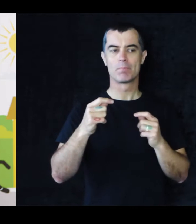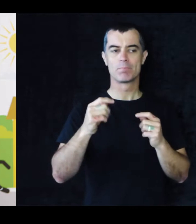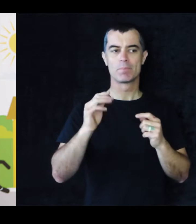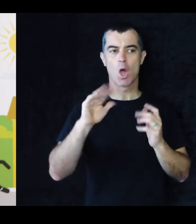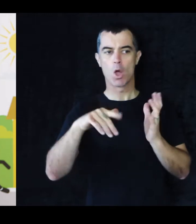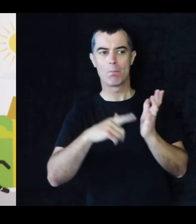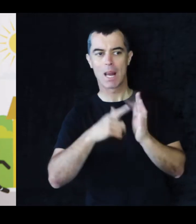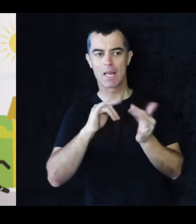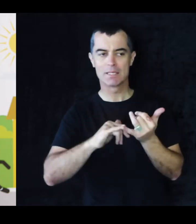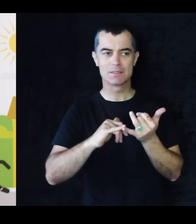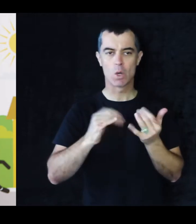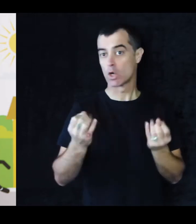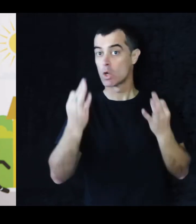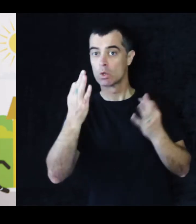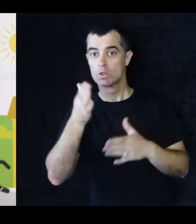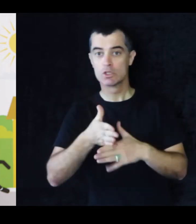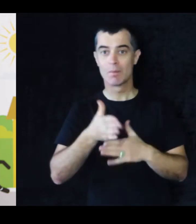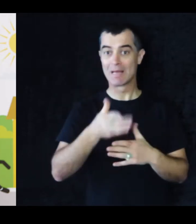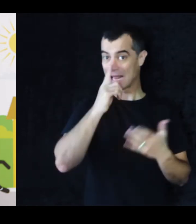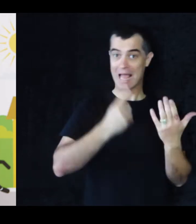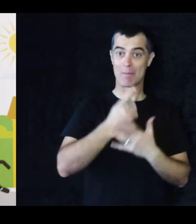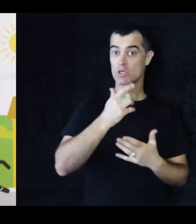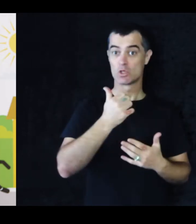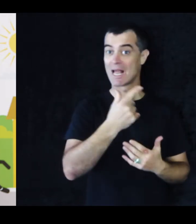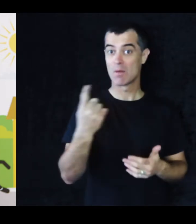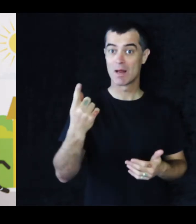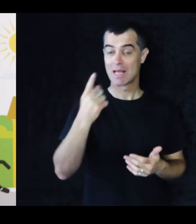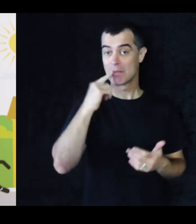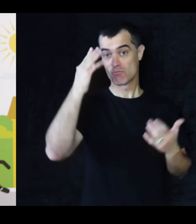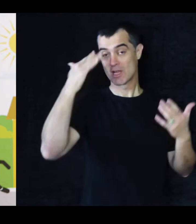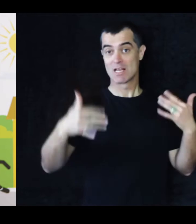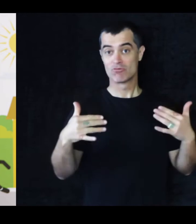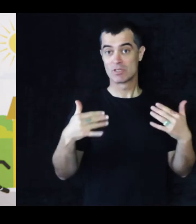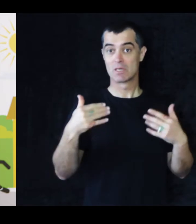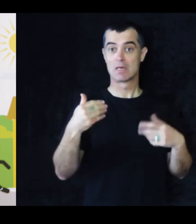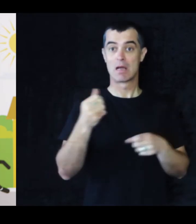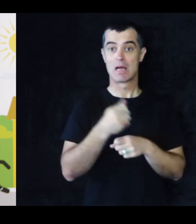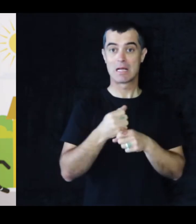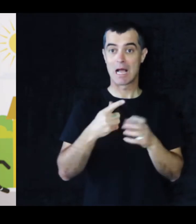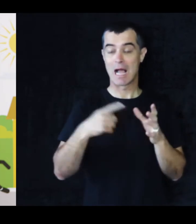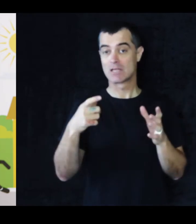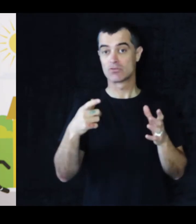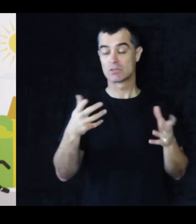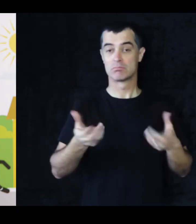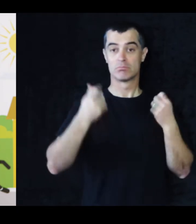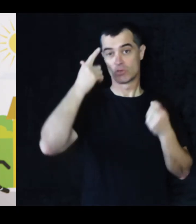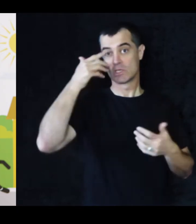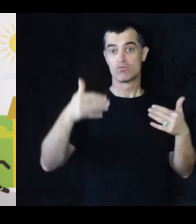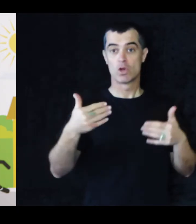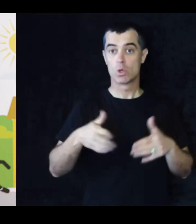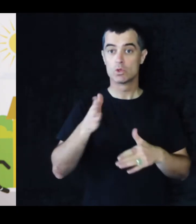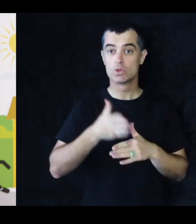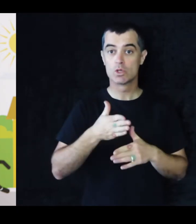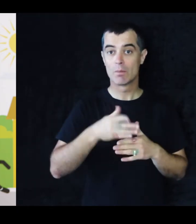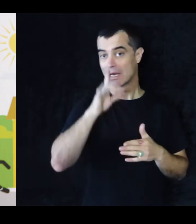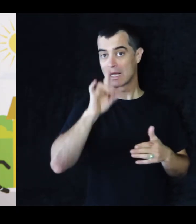become homeless or jobless. It can happen to anyone. It can be a brain injury. You can have a car accident and get a brain injury and suddenly